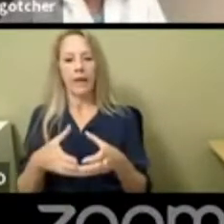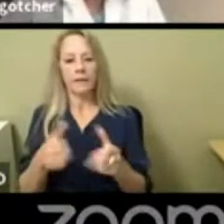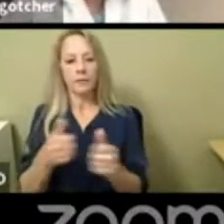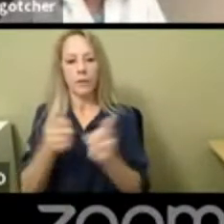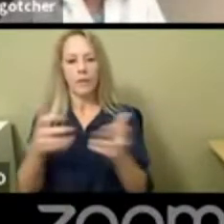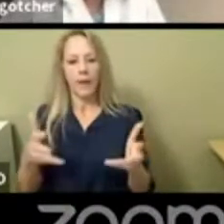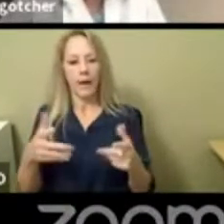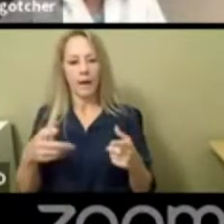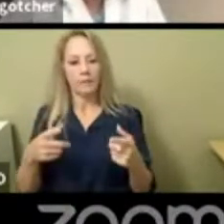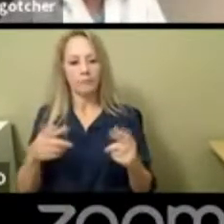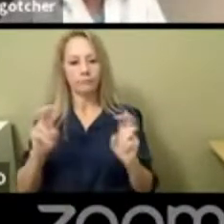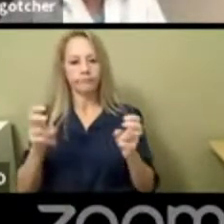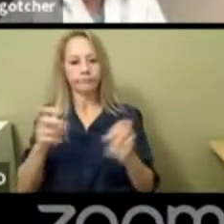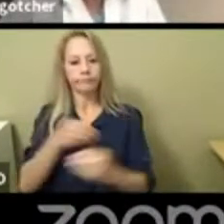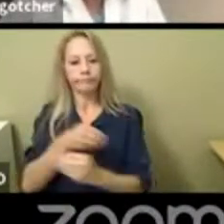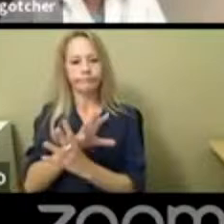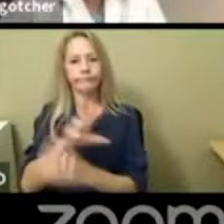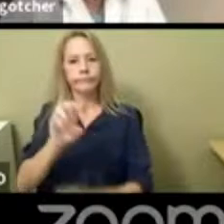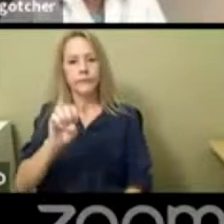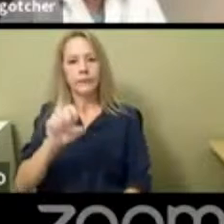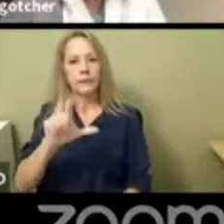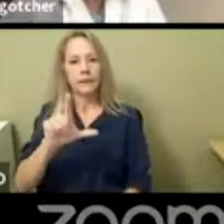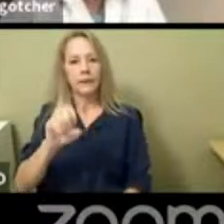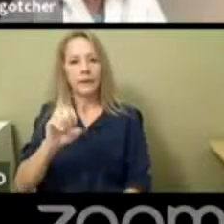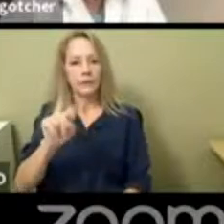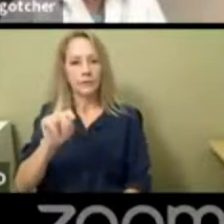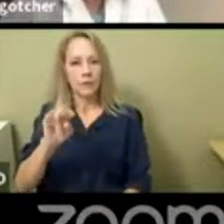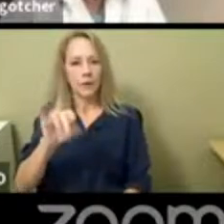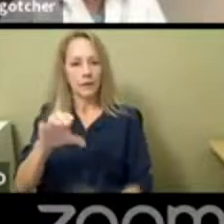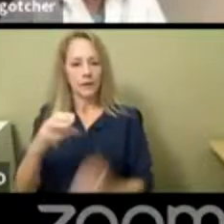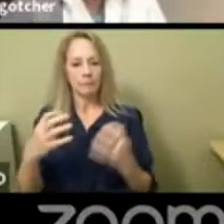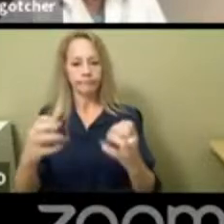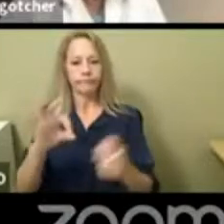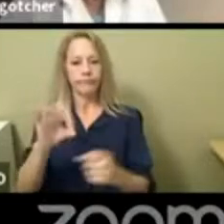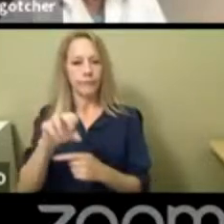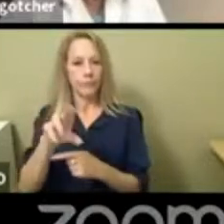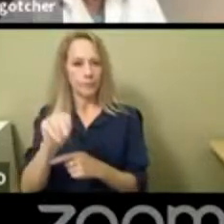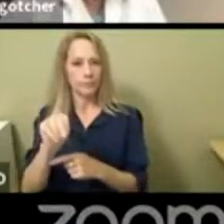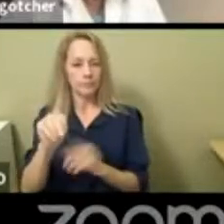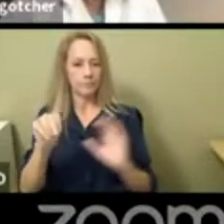your sakes, but it appears that that's where the state